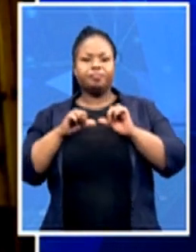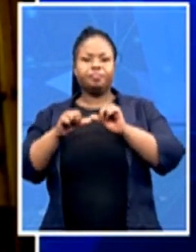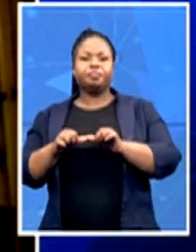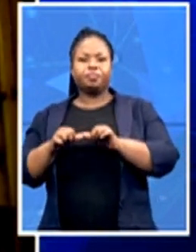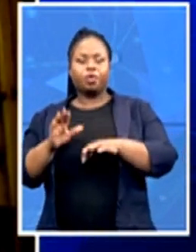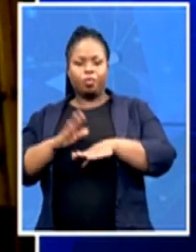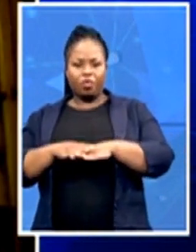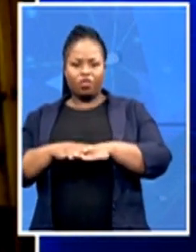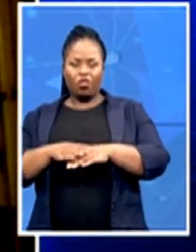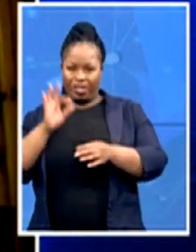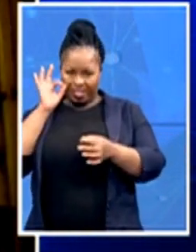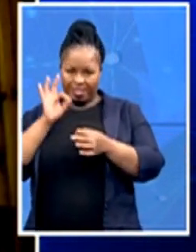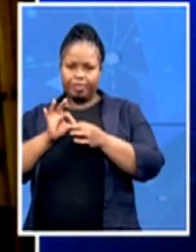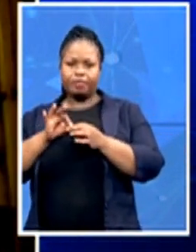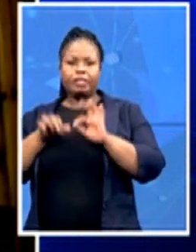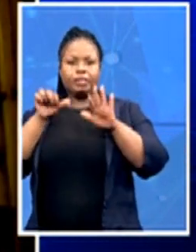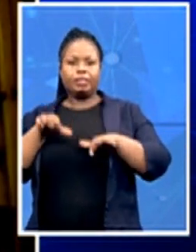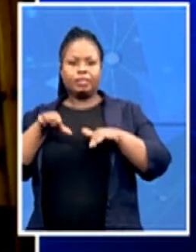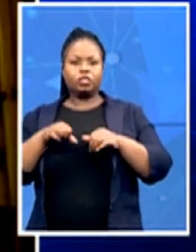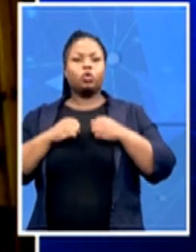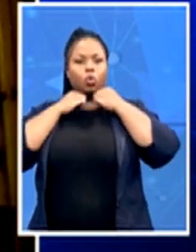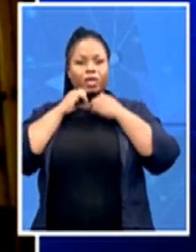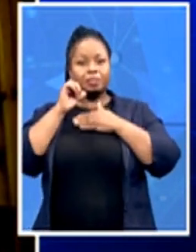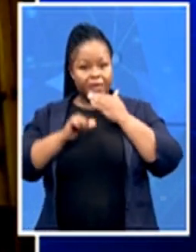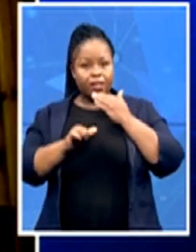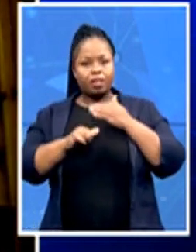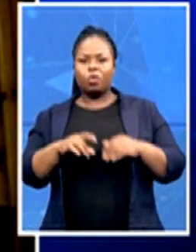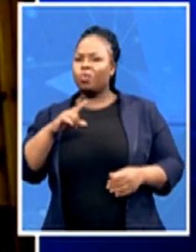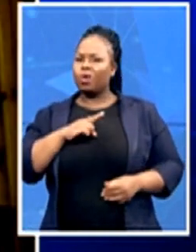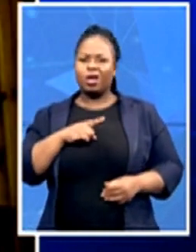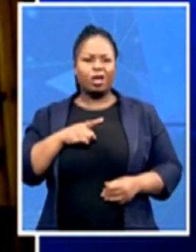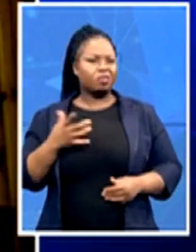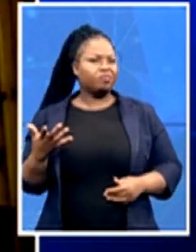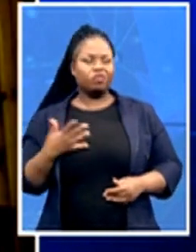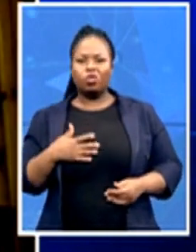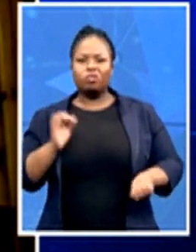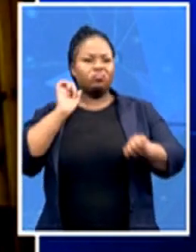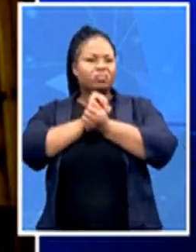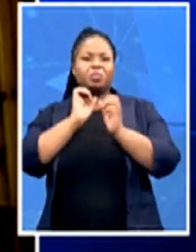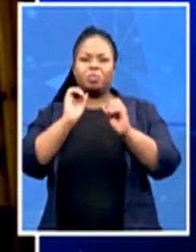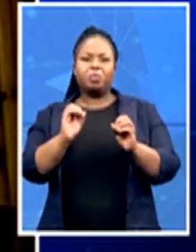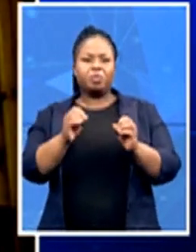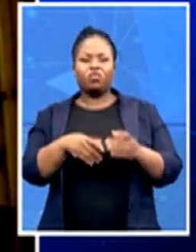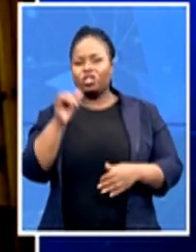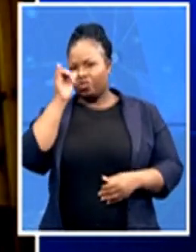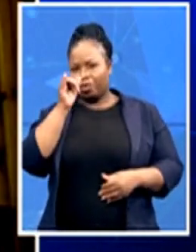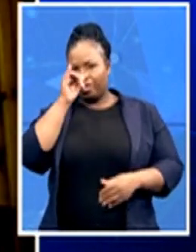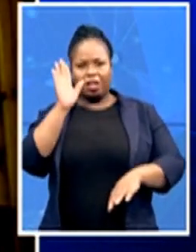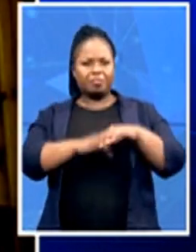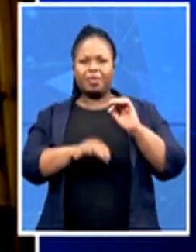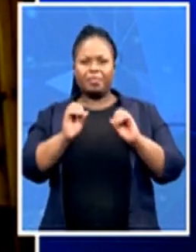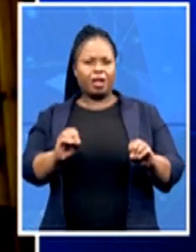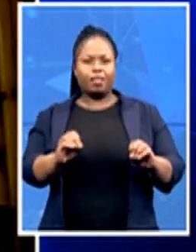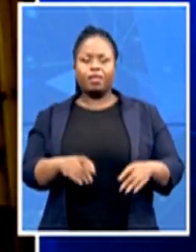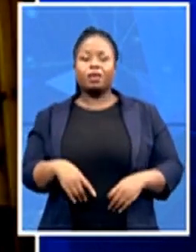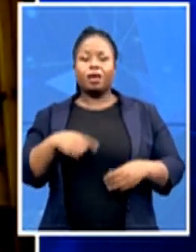16th of August, because we haven't seen criminal prosecutions in relation to the actual massacre, which is the 16th of August. Everything else that has seen the